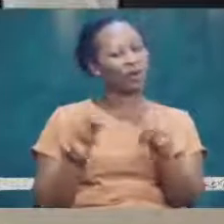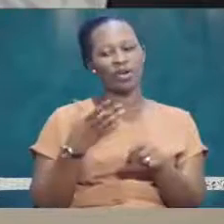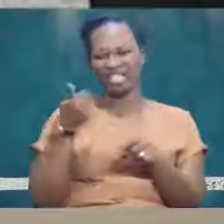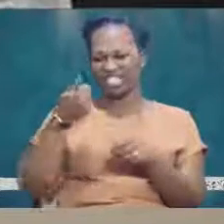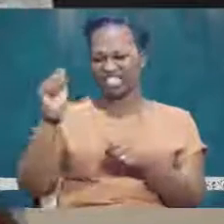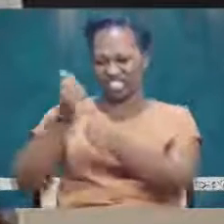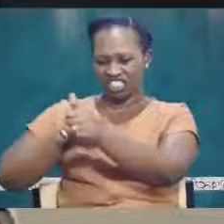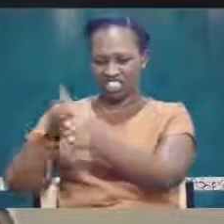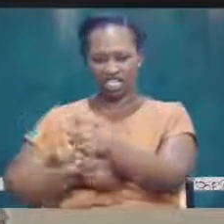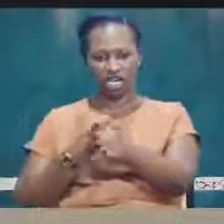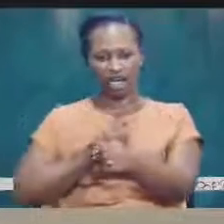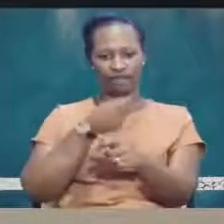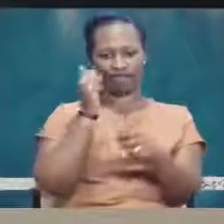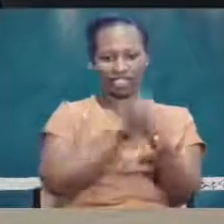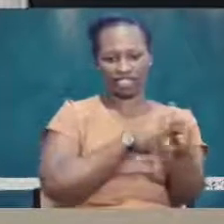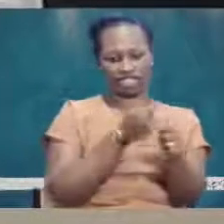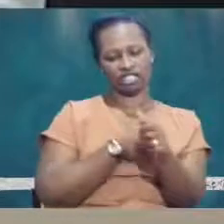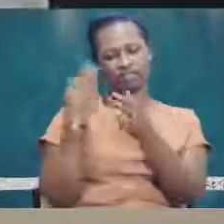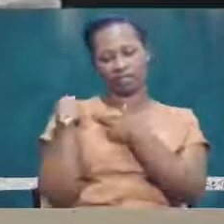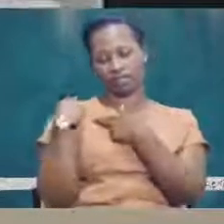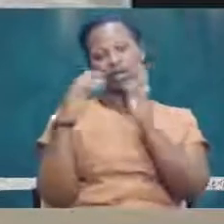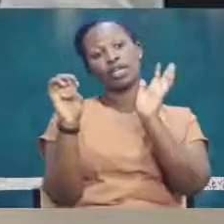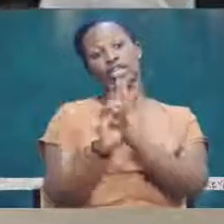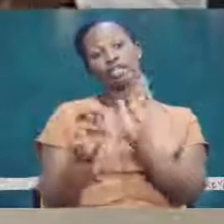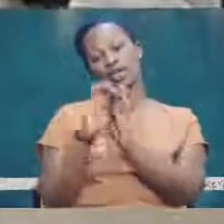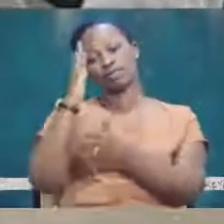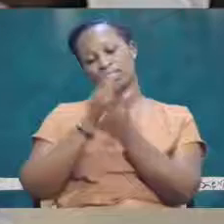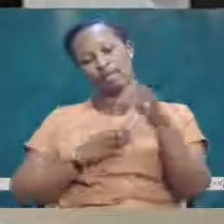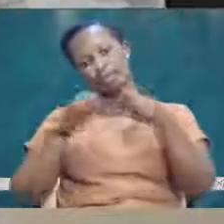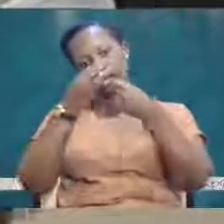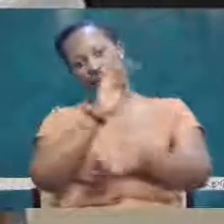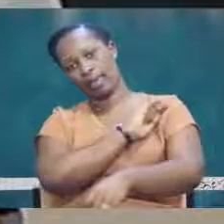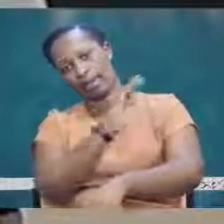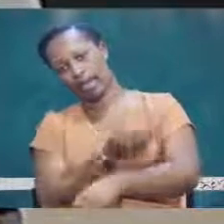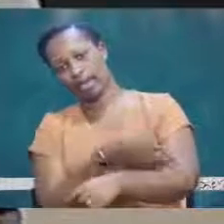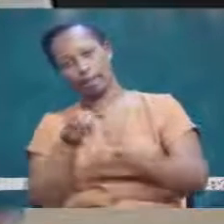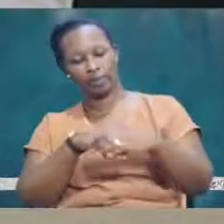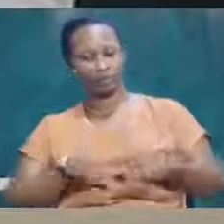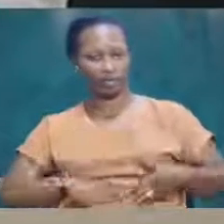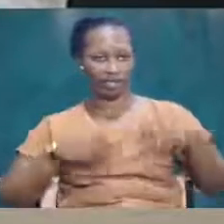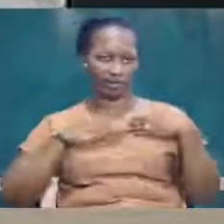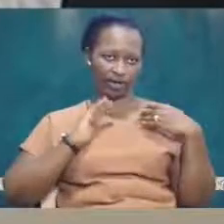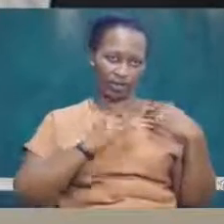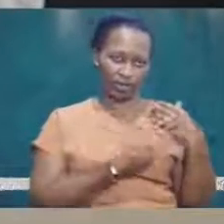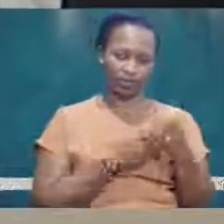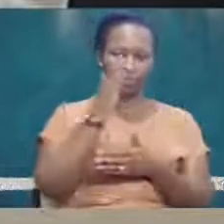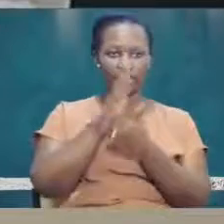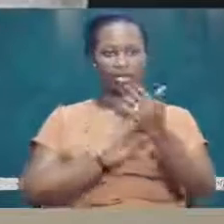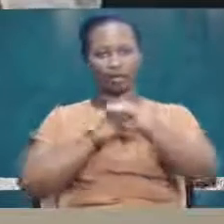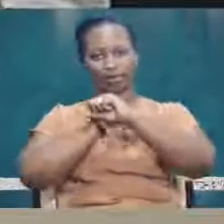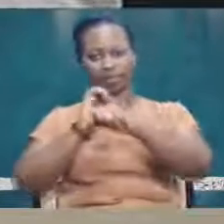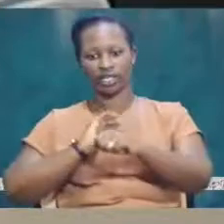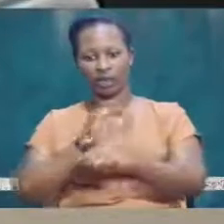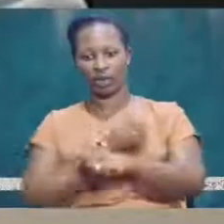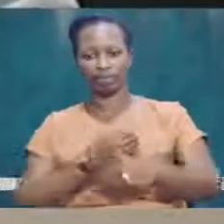different functions. Example, some of them provide energy to our body. Some of them protect our body